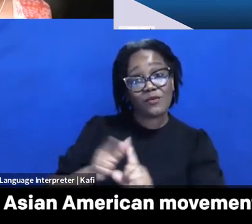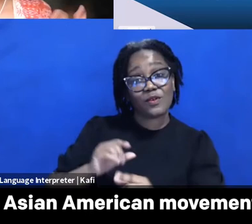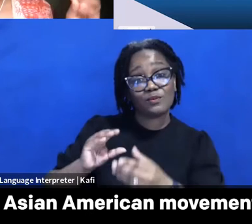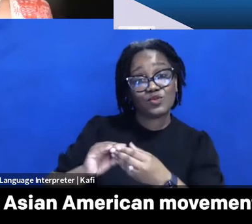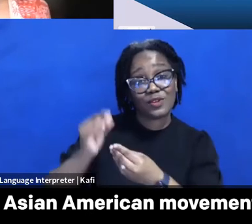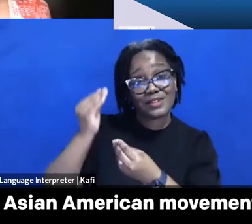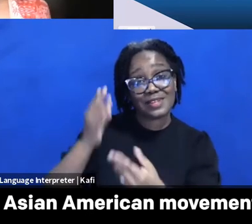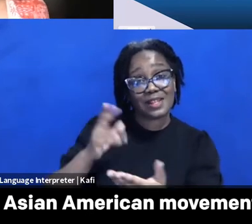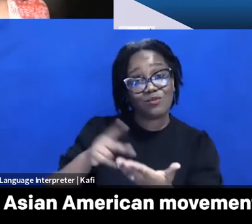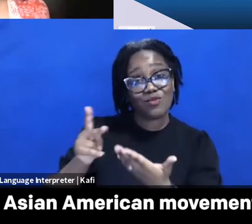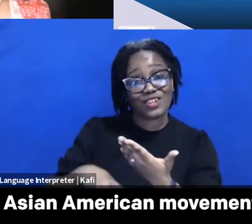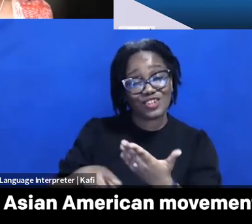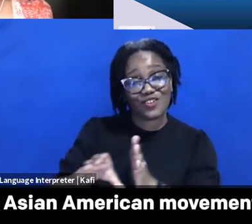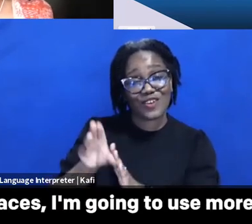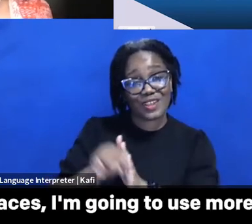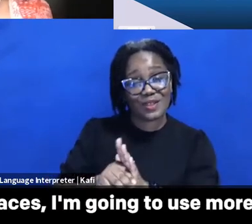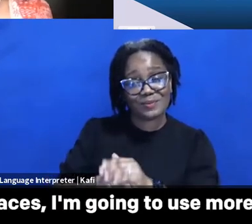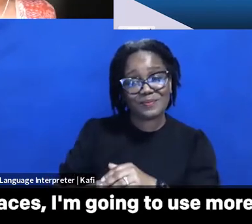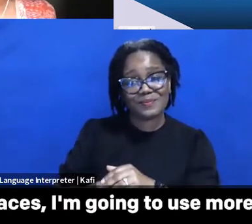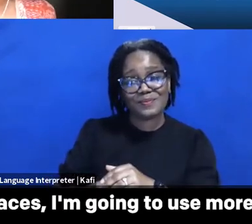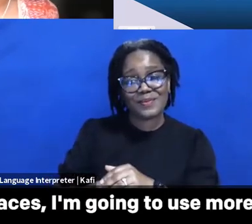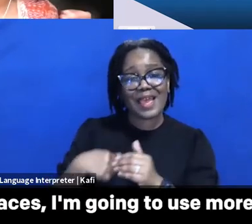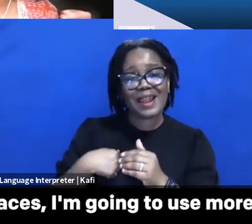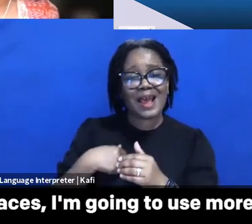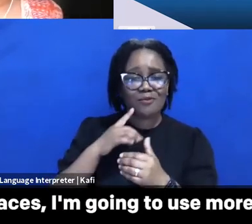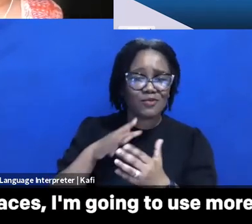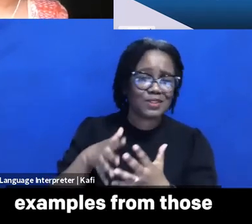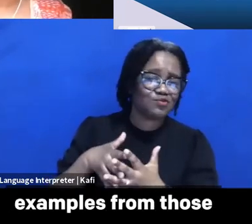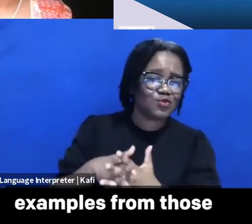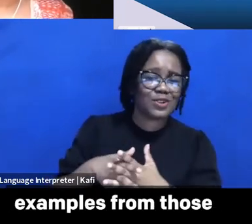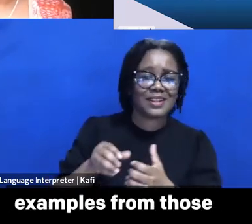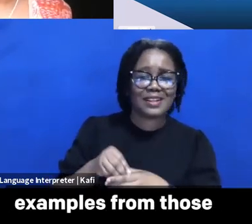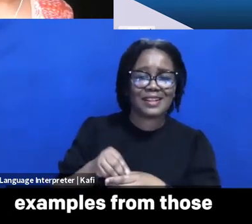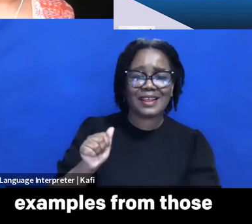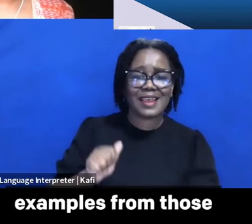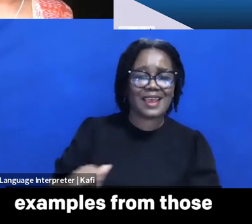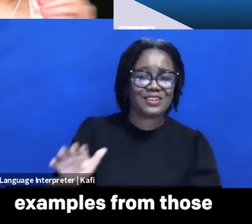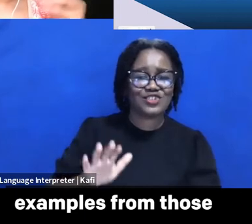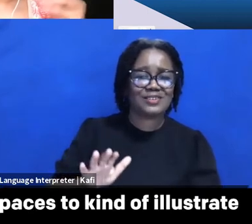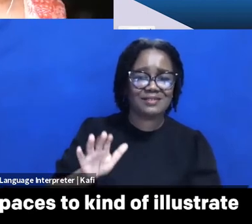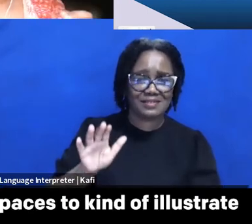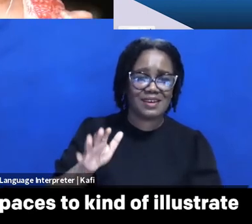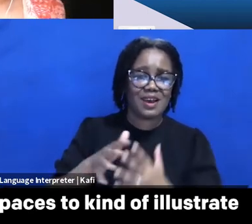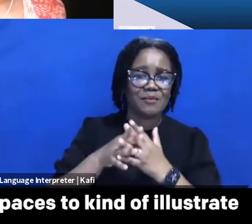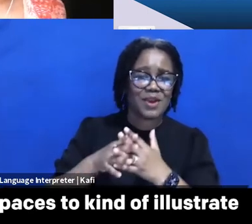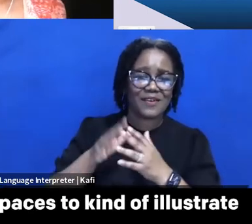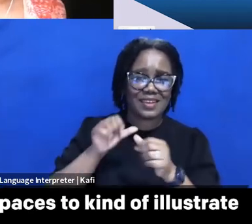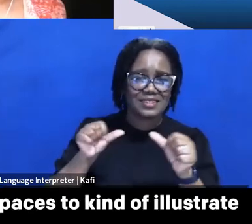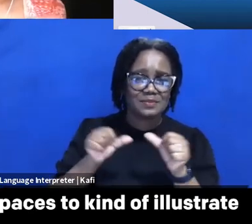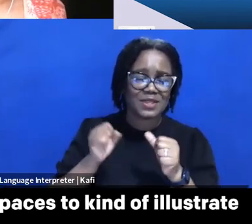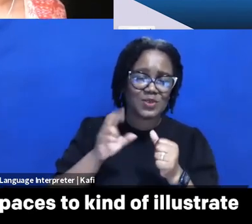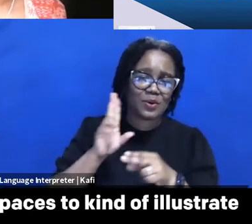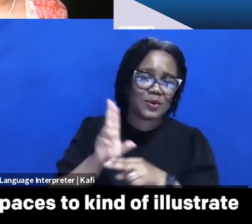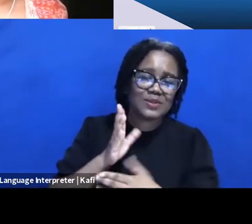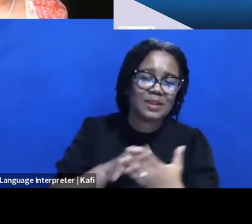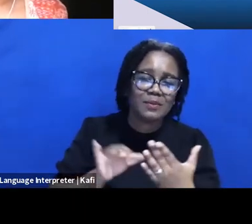in the Asian American movement spaces, I'm going to use more examples from those spaces to kind of